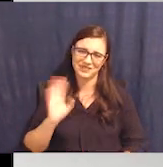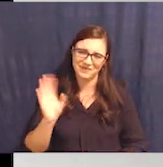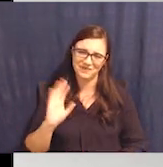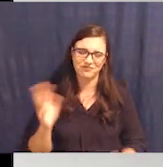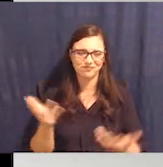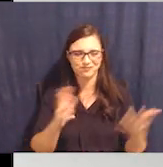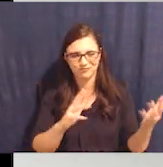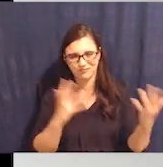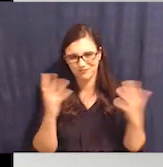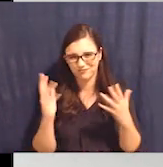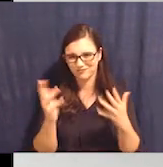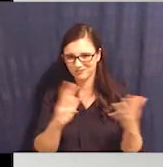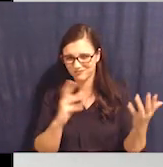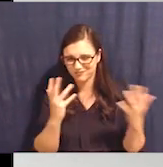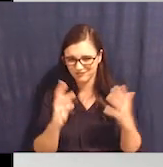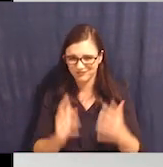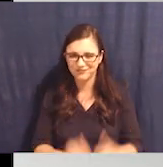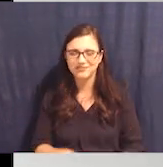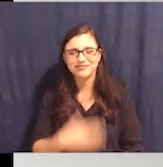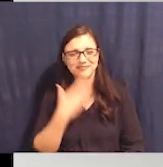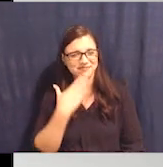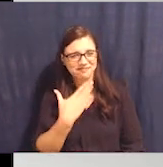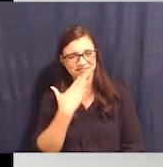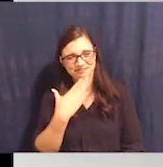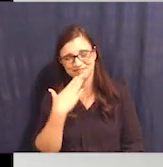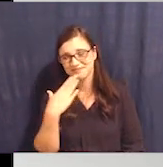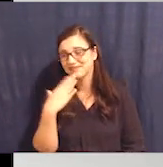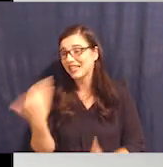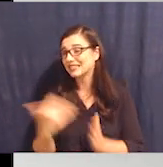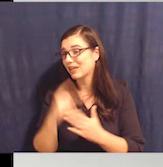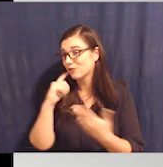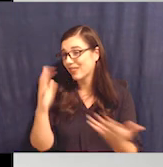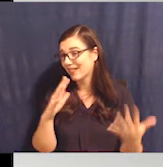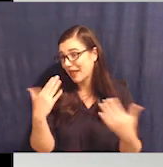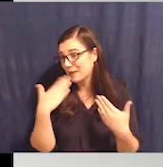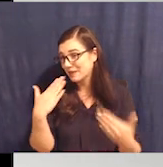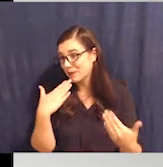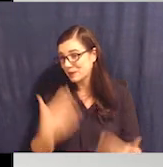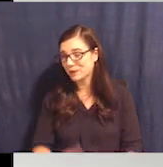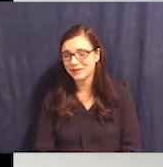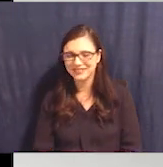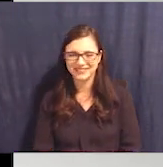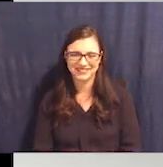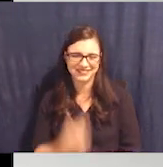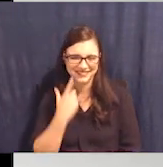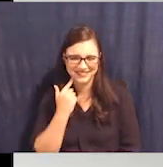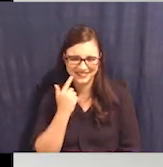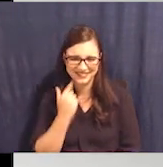weekend. thank you. Thanks again for the clap.